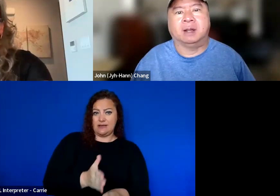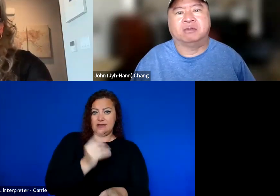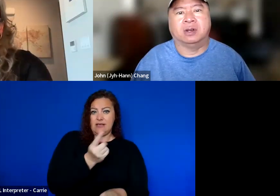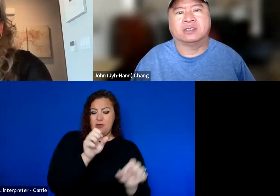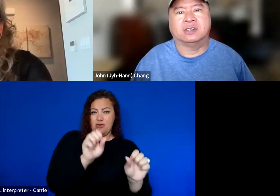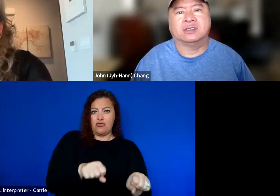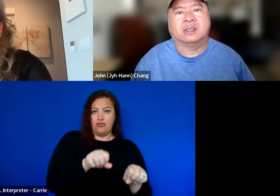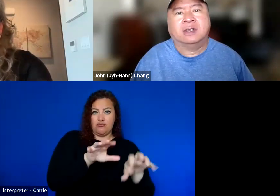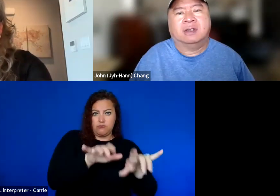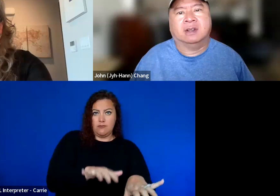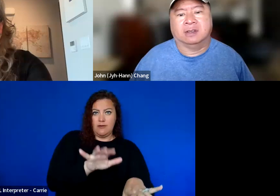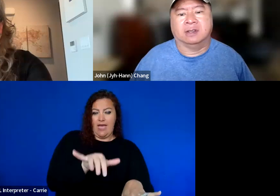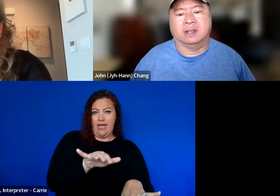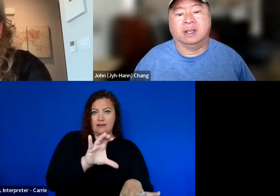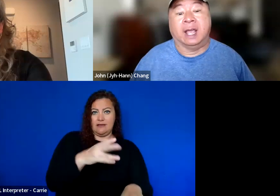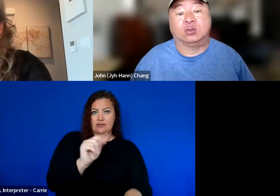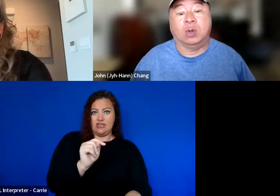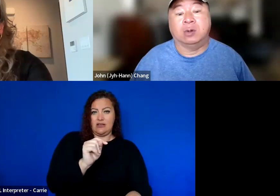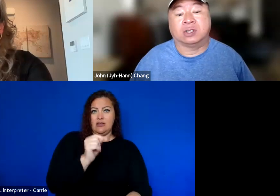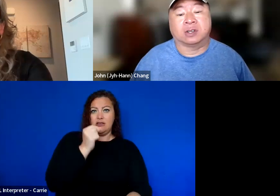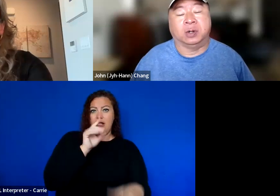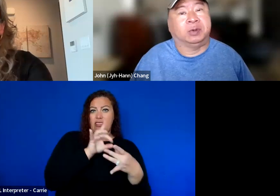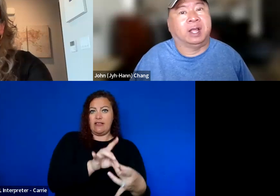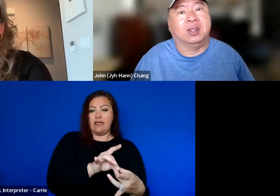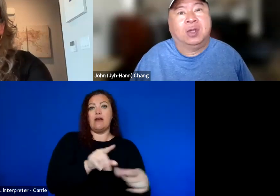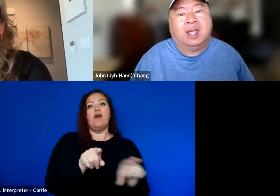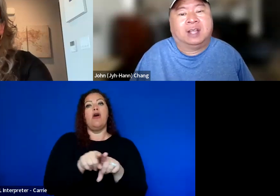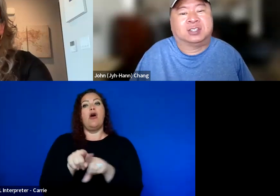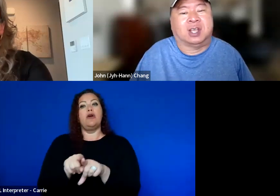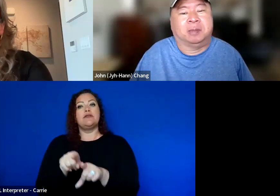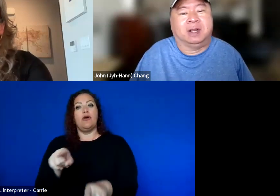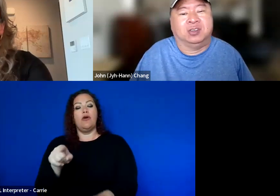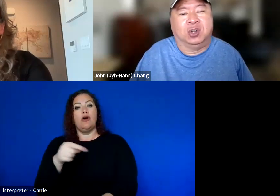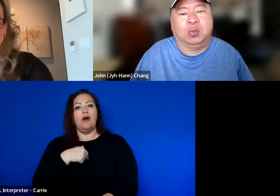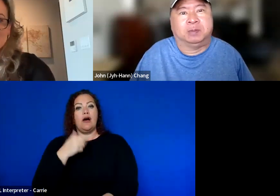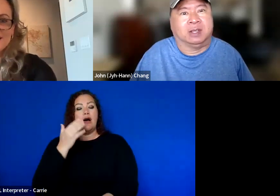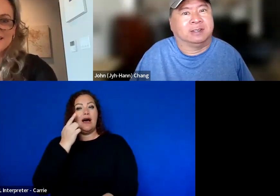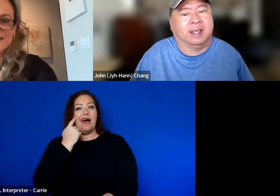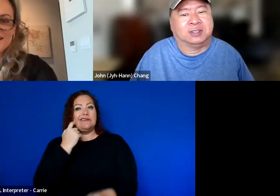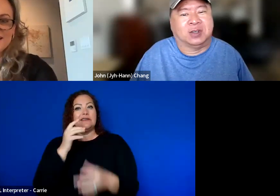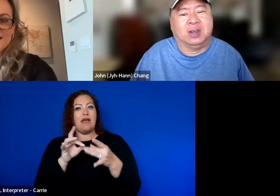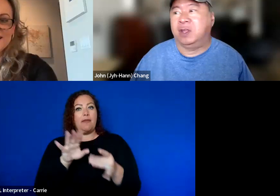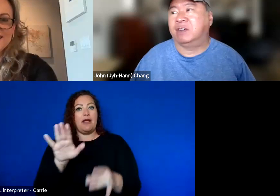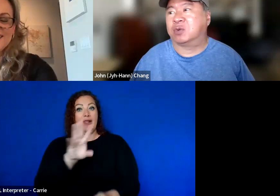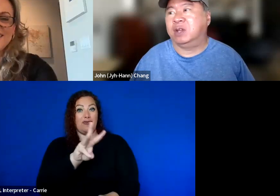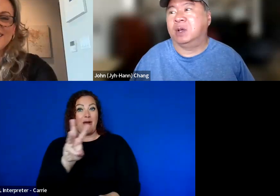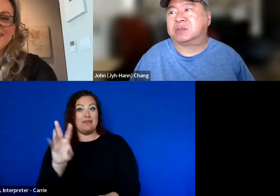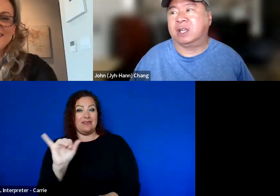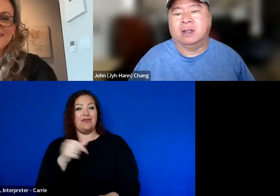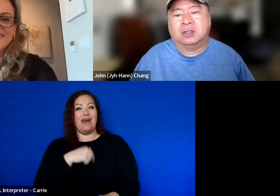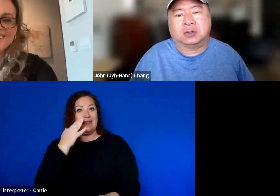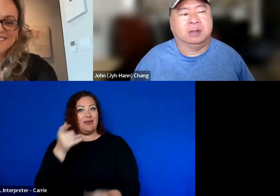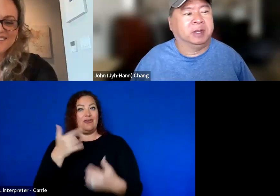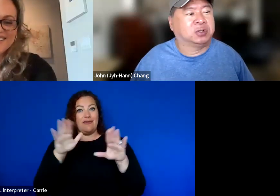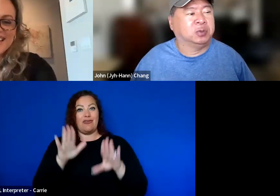put that up for our listeners, the link, as well as Dr. Hayward? I know I just commented on your website today, so I know you have a great